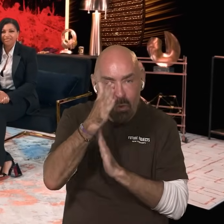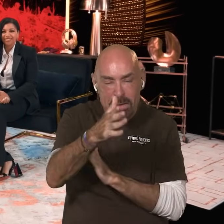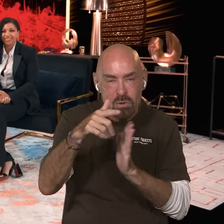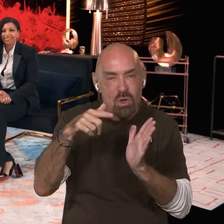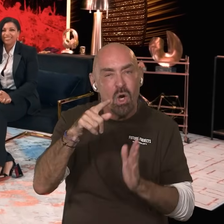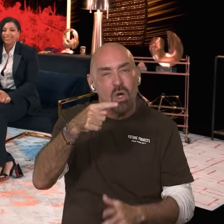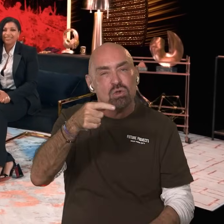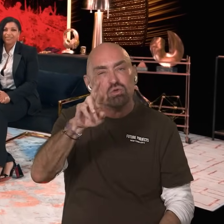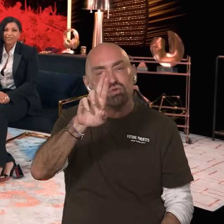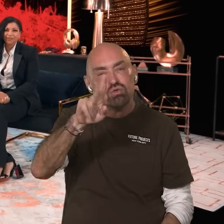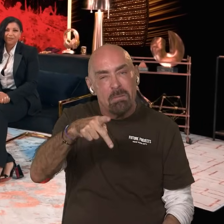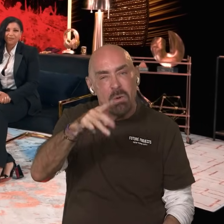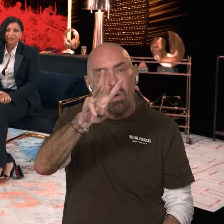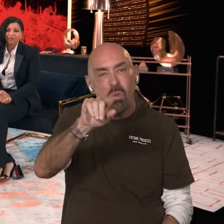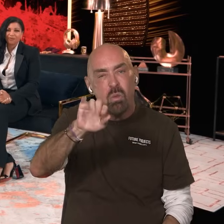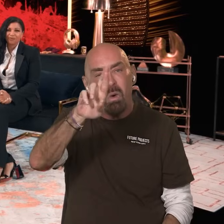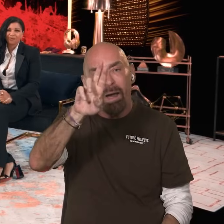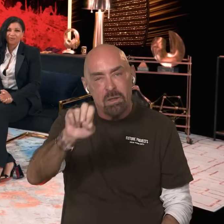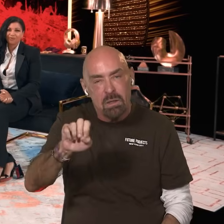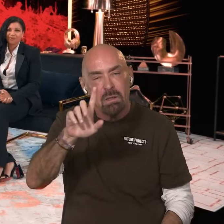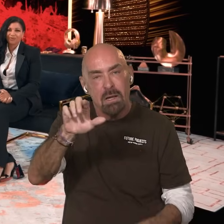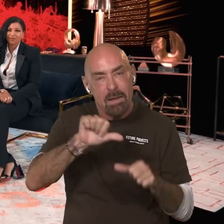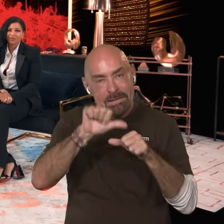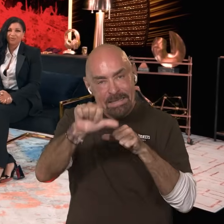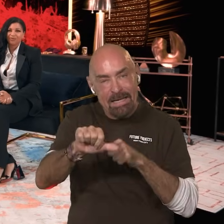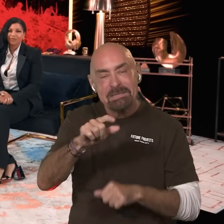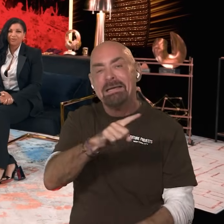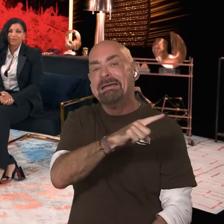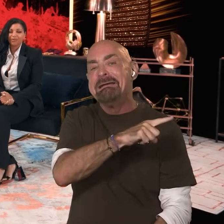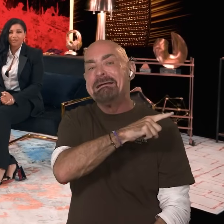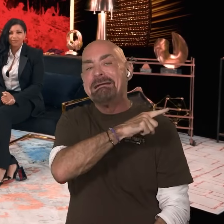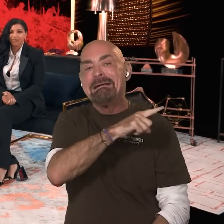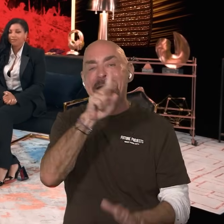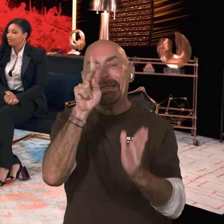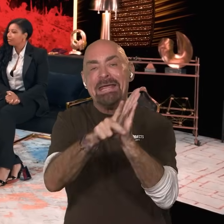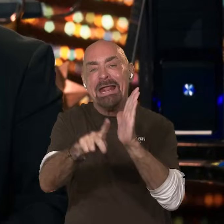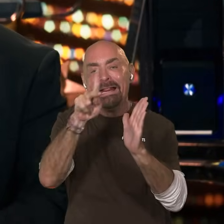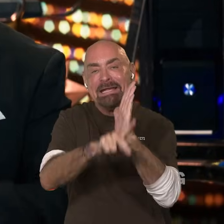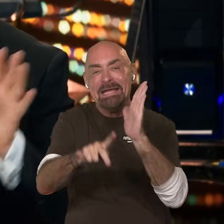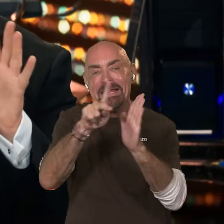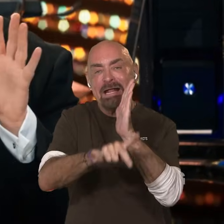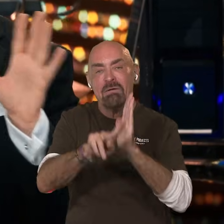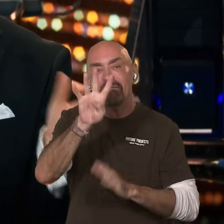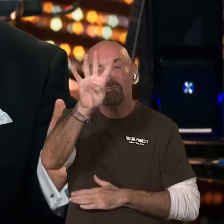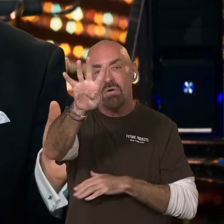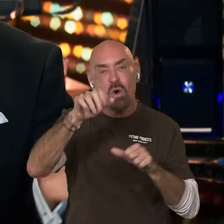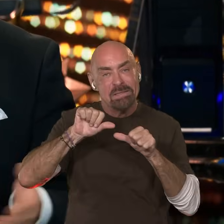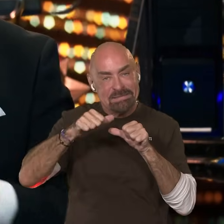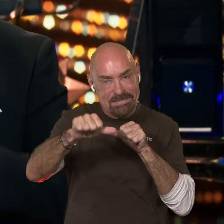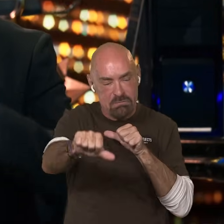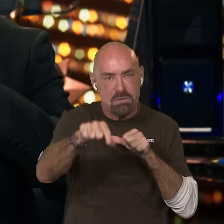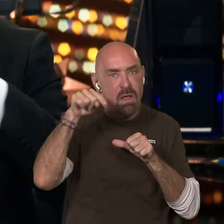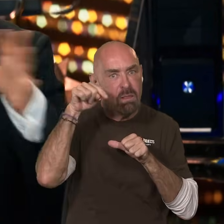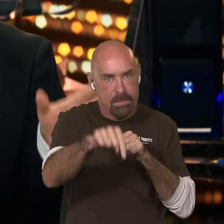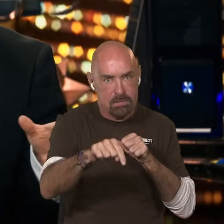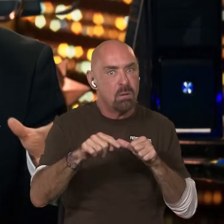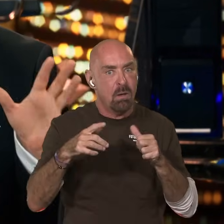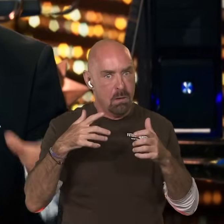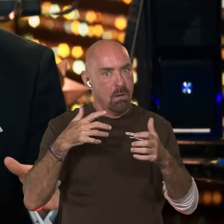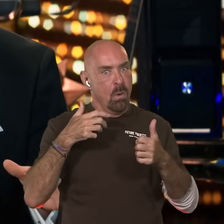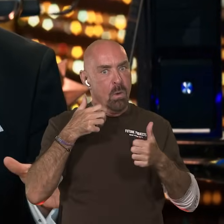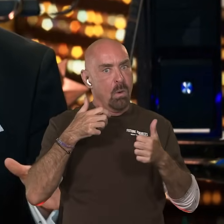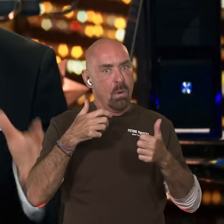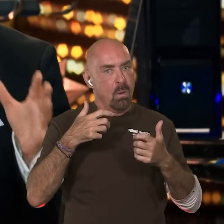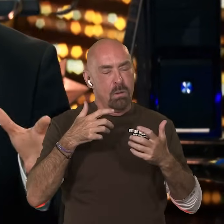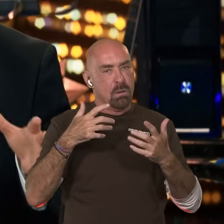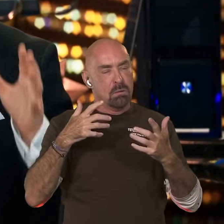Tripwire Interactive, who have been working for years to bring us the next installment in the Killing Floor series. Now, for those of you who didn't know, the franchise has been a huge staple of